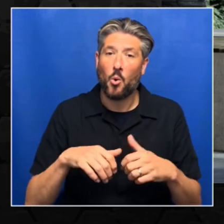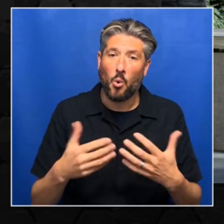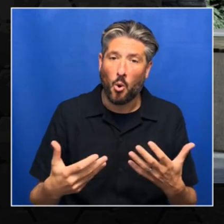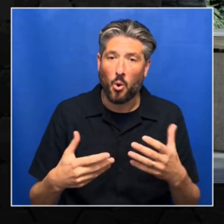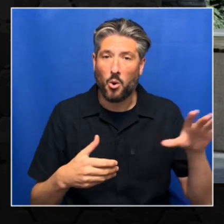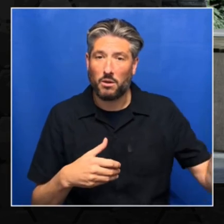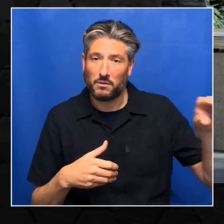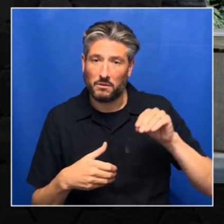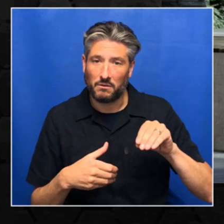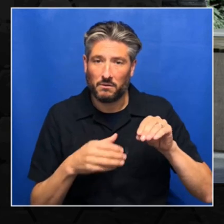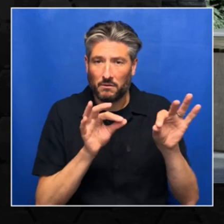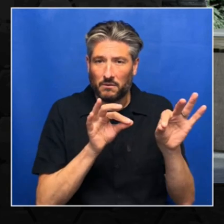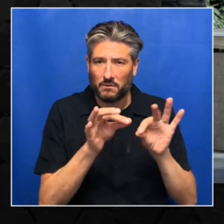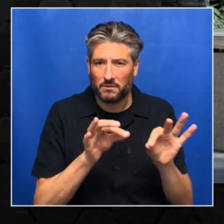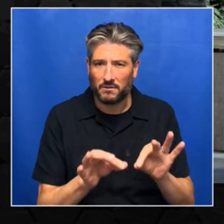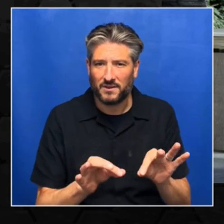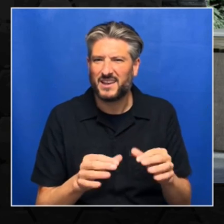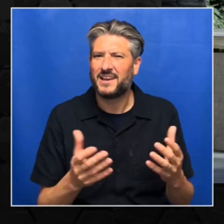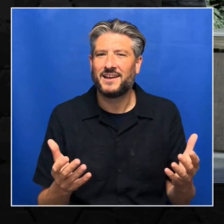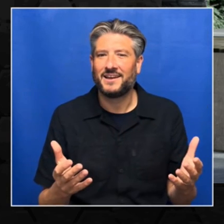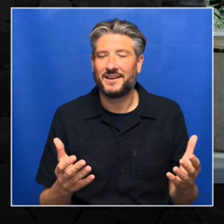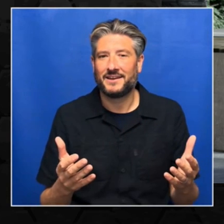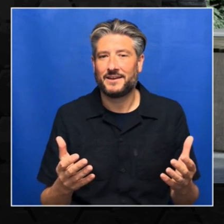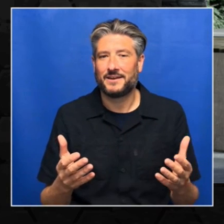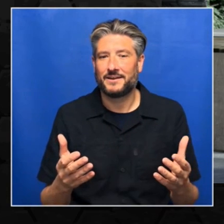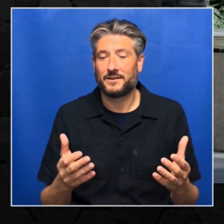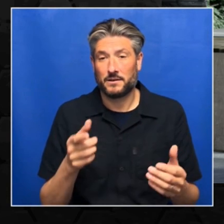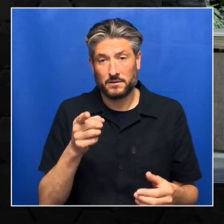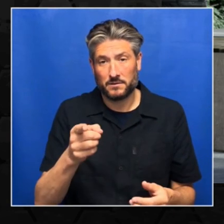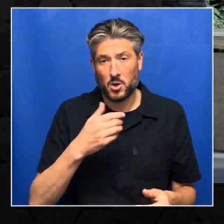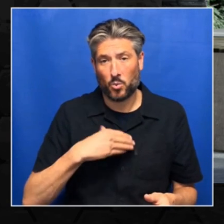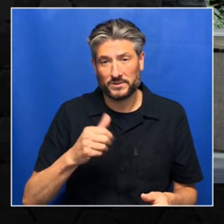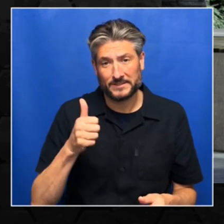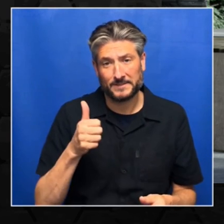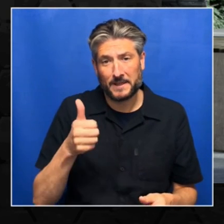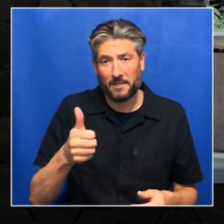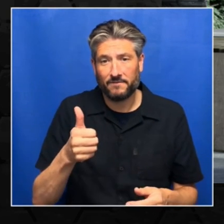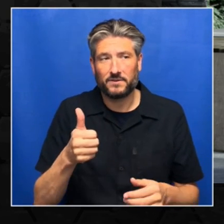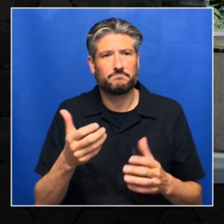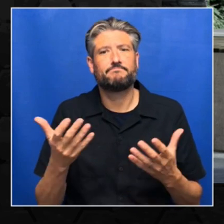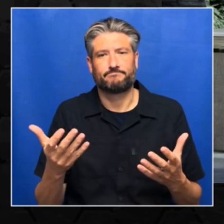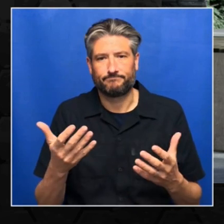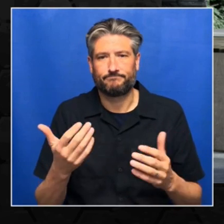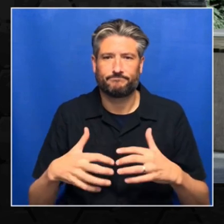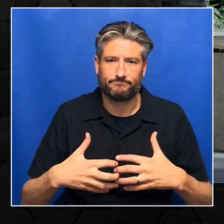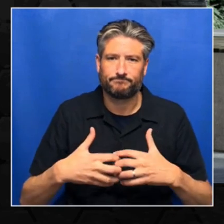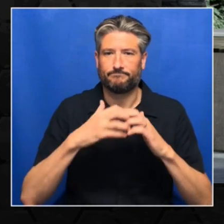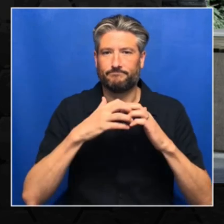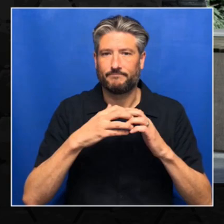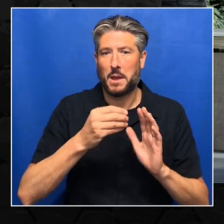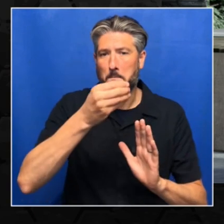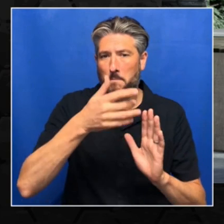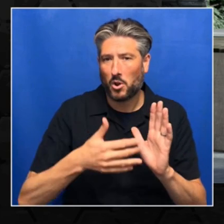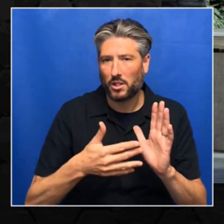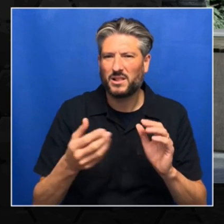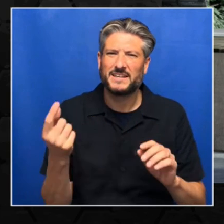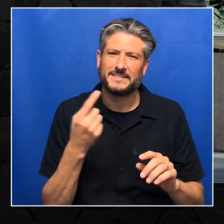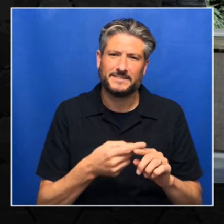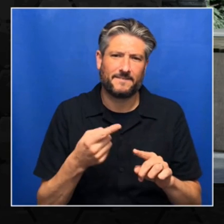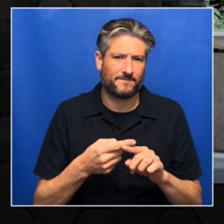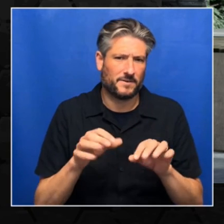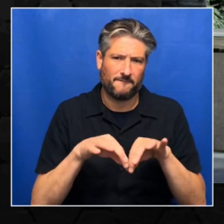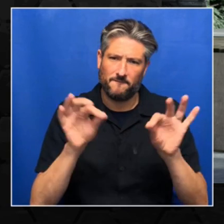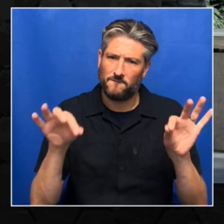create your own models, you have a large number of frameworks. And on Microsoft Learn, you can also see modules